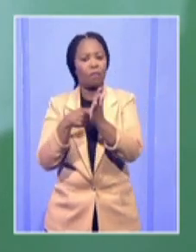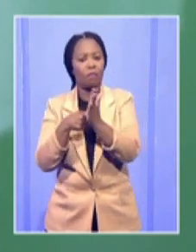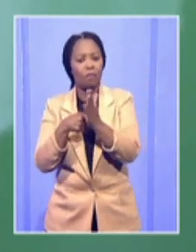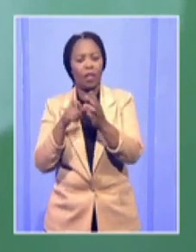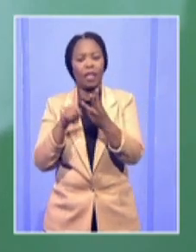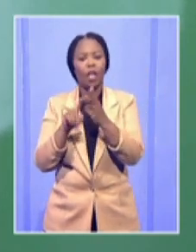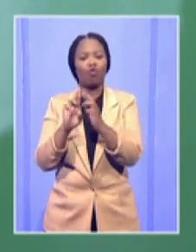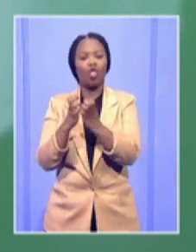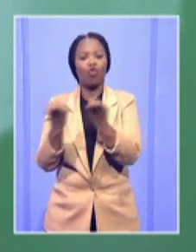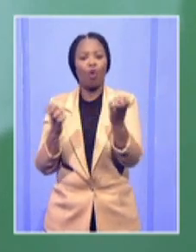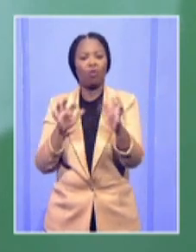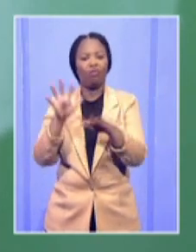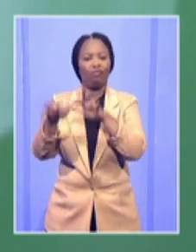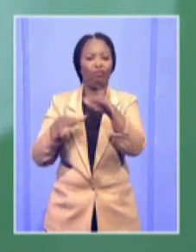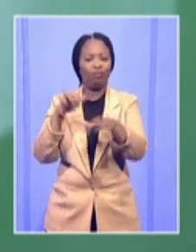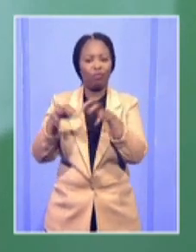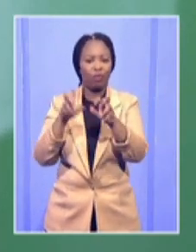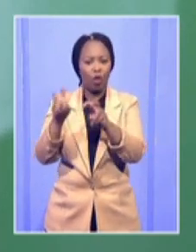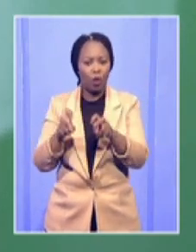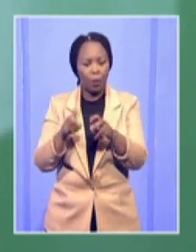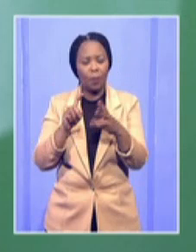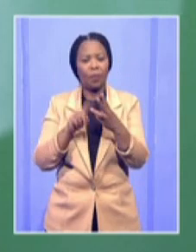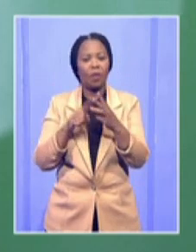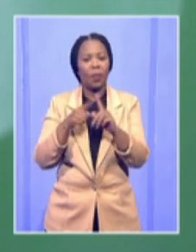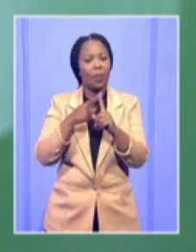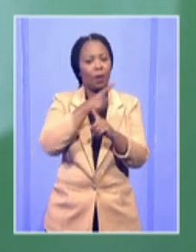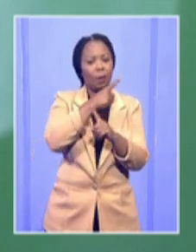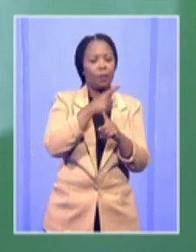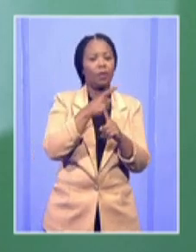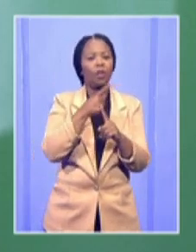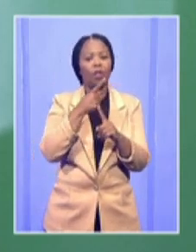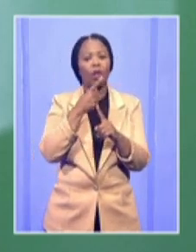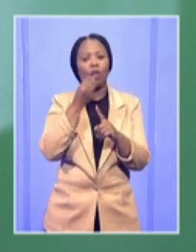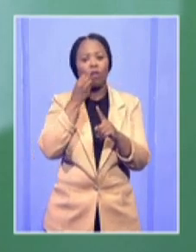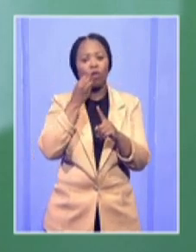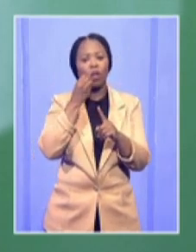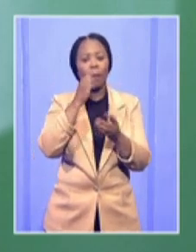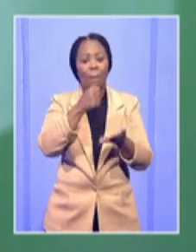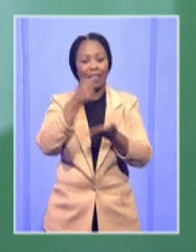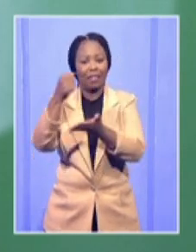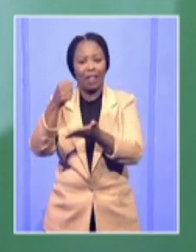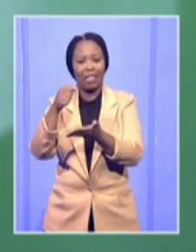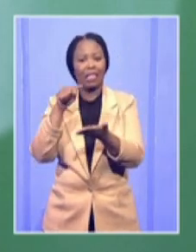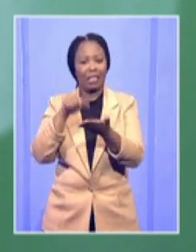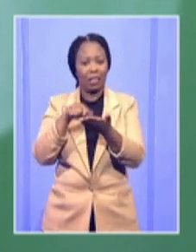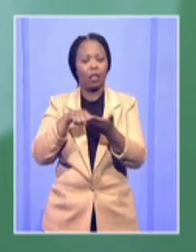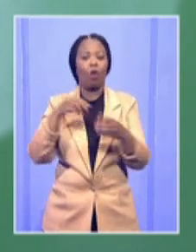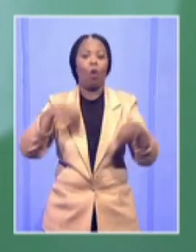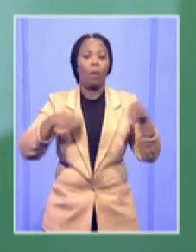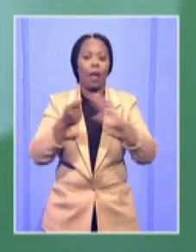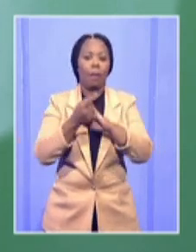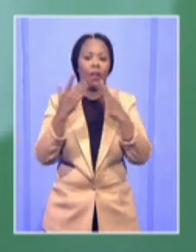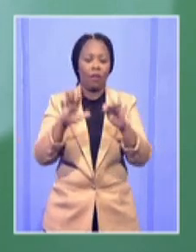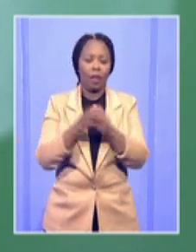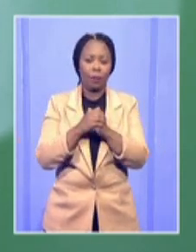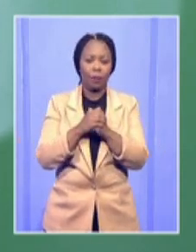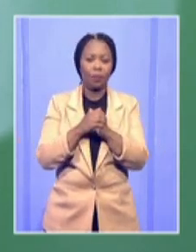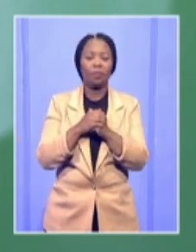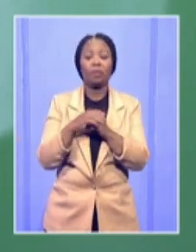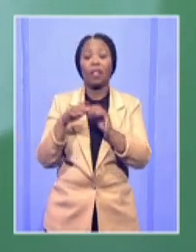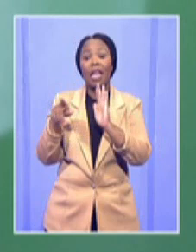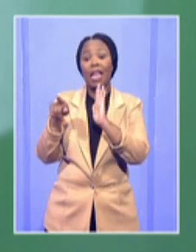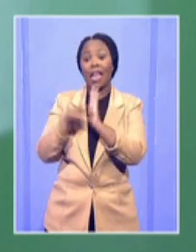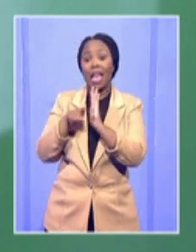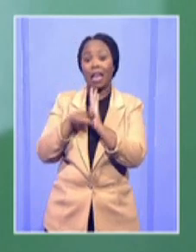resources, diverting of social assistance such as food parcels. There were worrying trends regarding negative experiences of